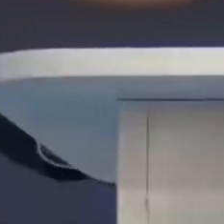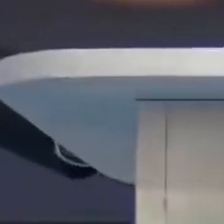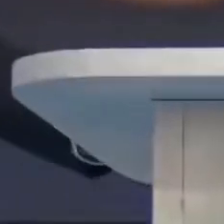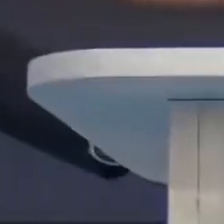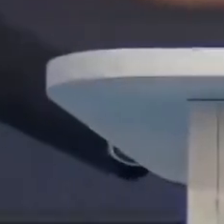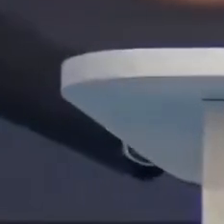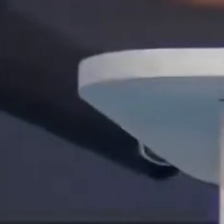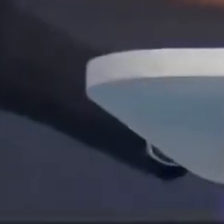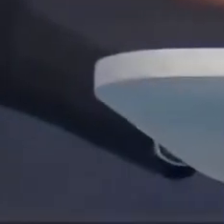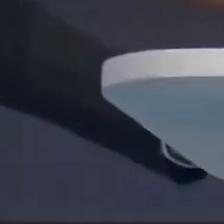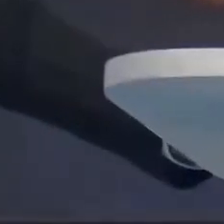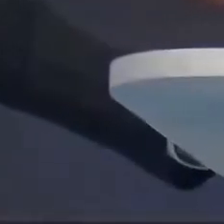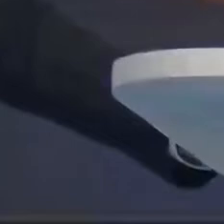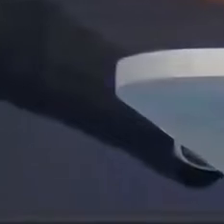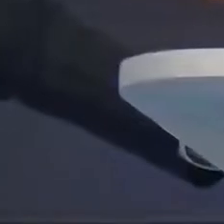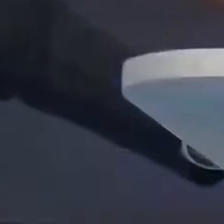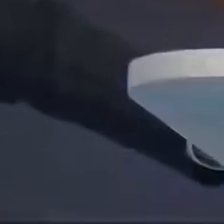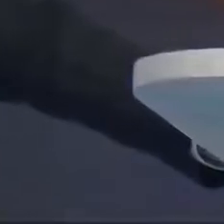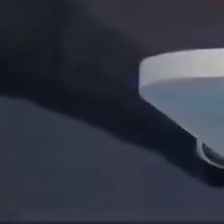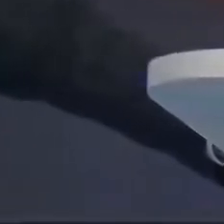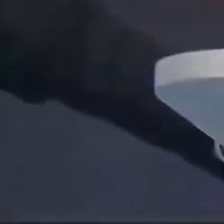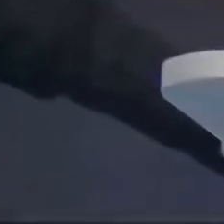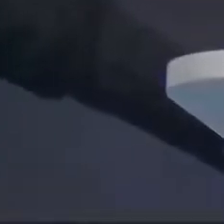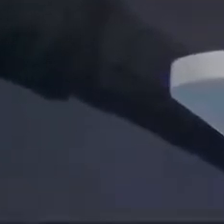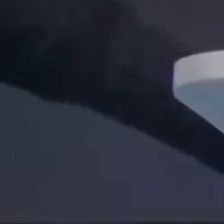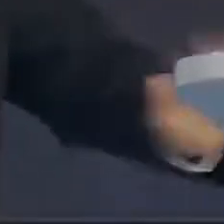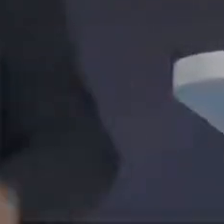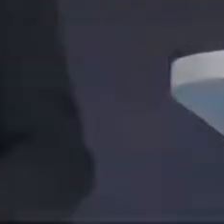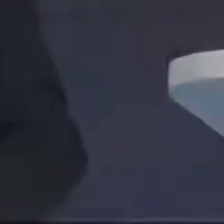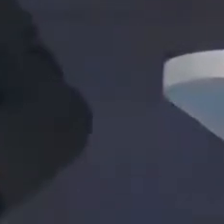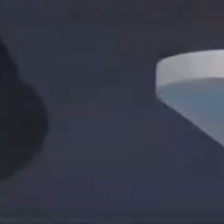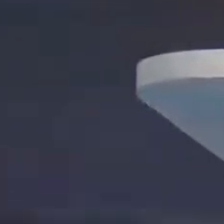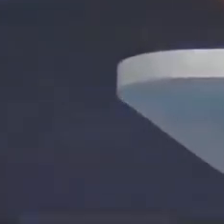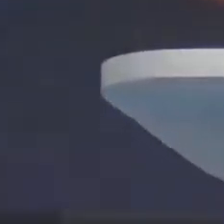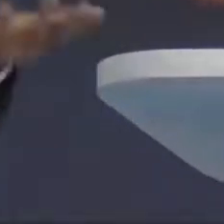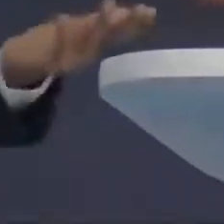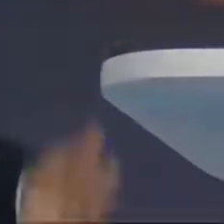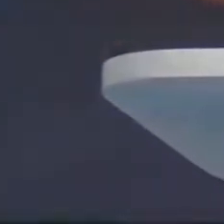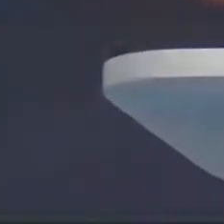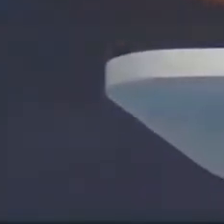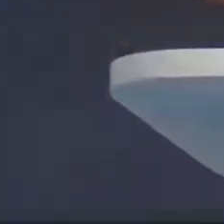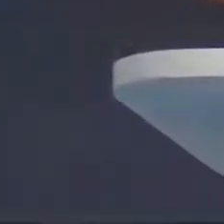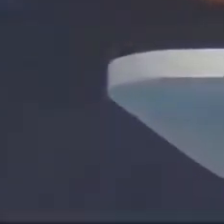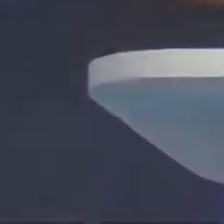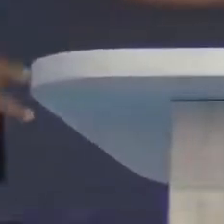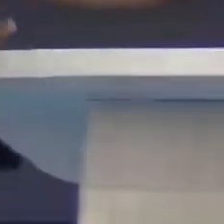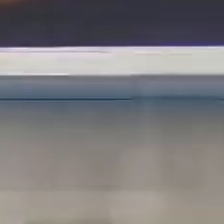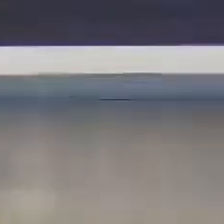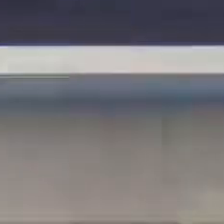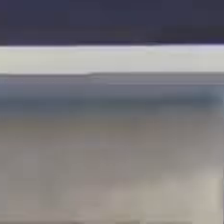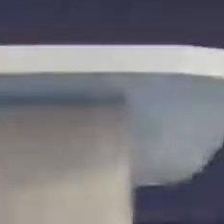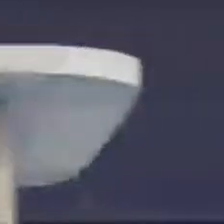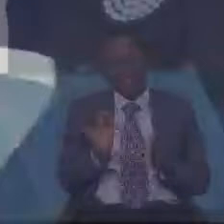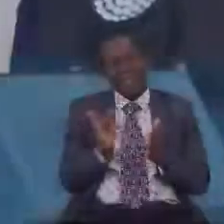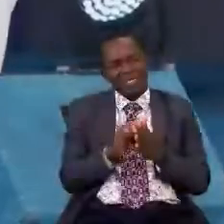say, Tobias will say, if a fox go, you have to follow peace with all of them. And it's because you are